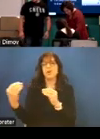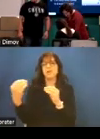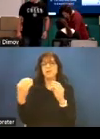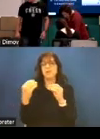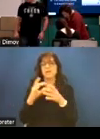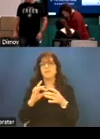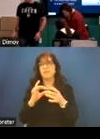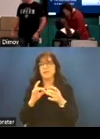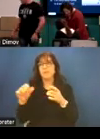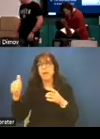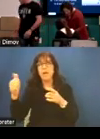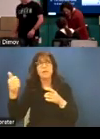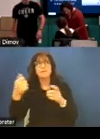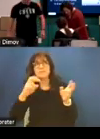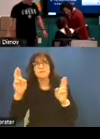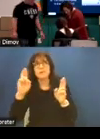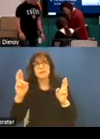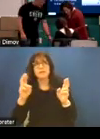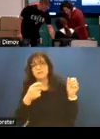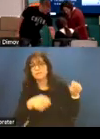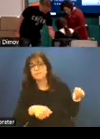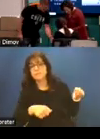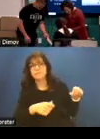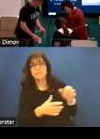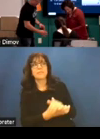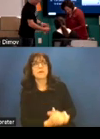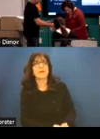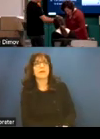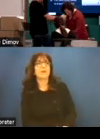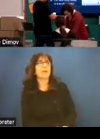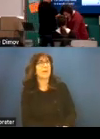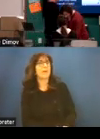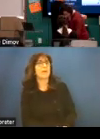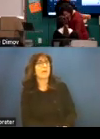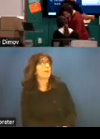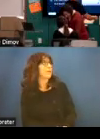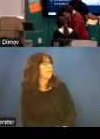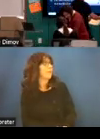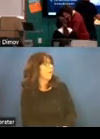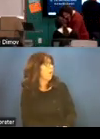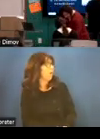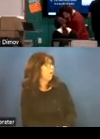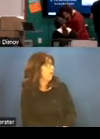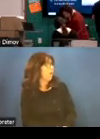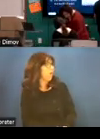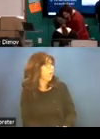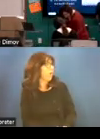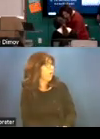else? Oh, well, IOUS. Oh, there's one. So good. Cross out the C.